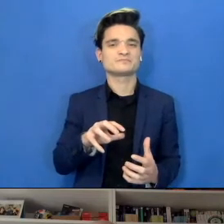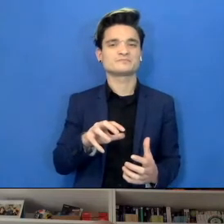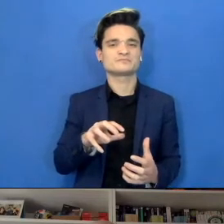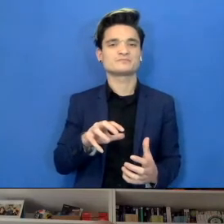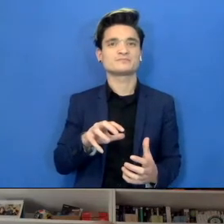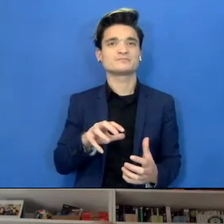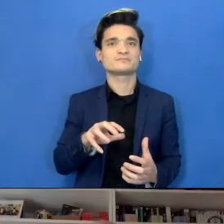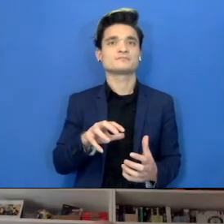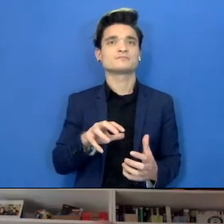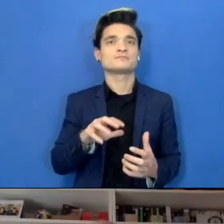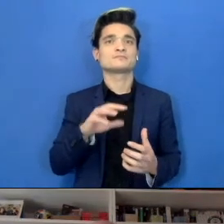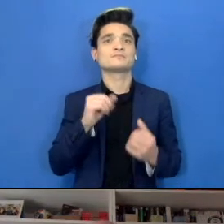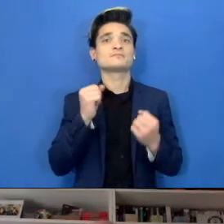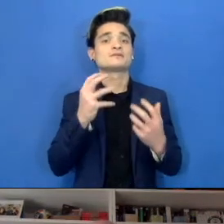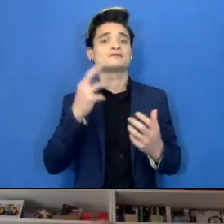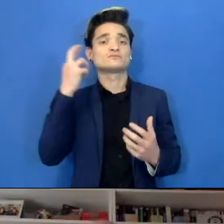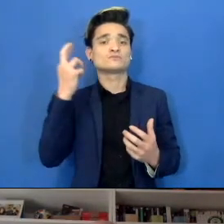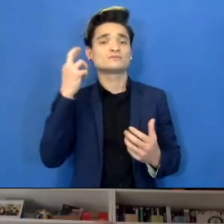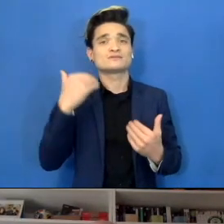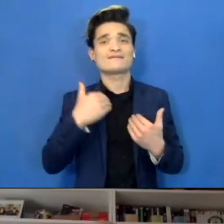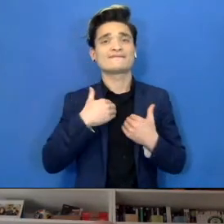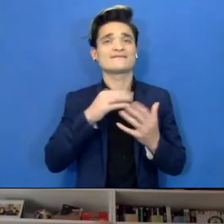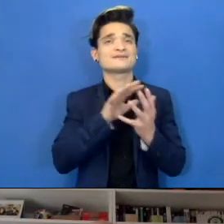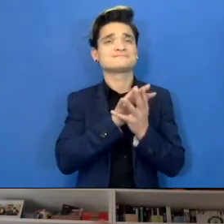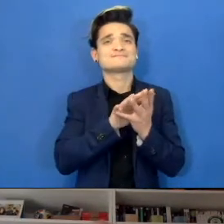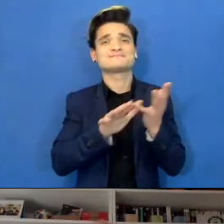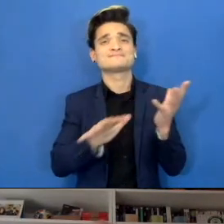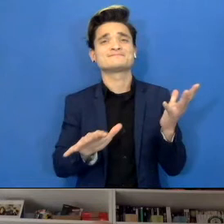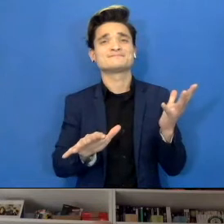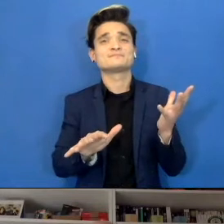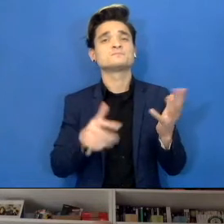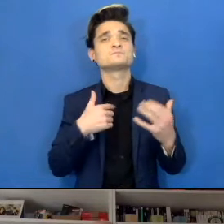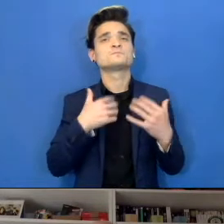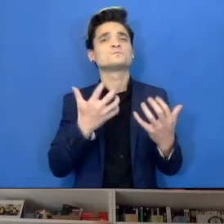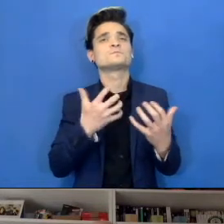saying. I got from a workshop that I did with Maya Herbsman, so I just wanted to mention her name.